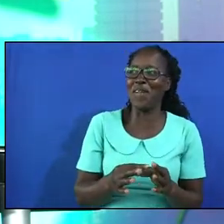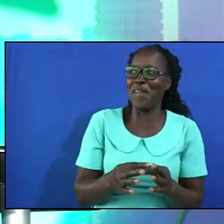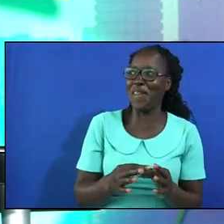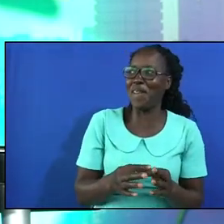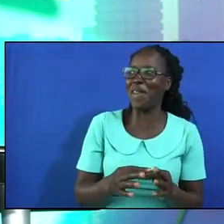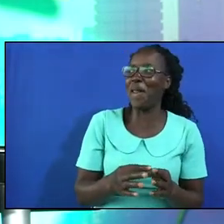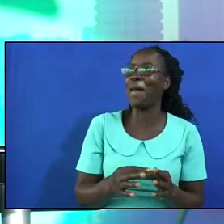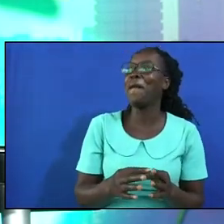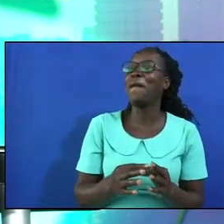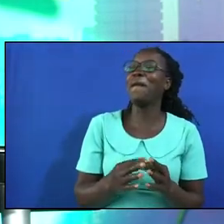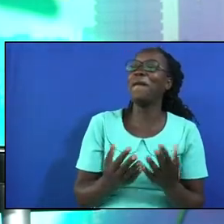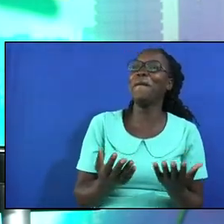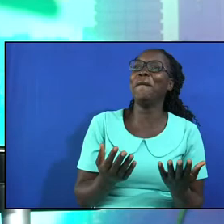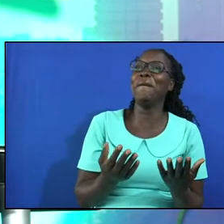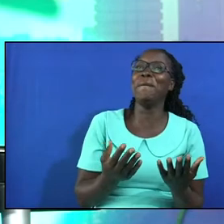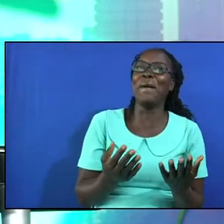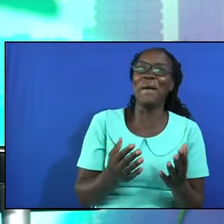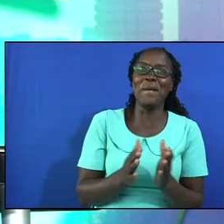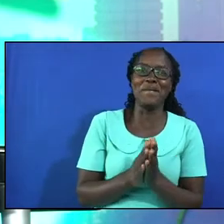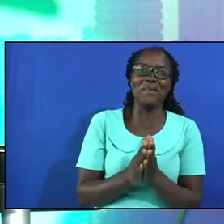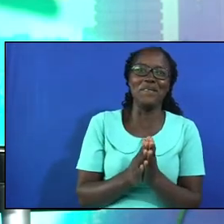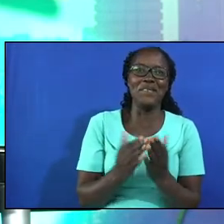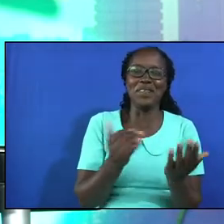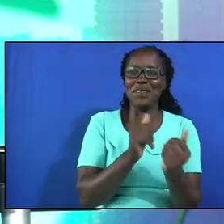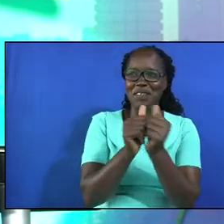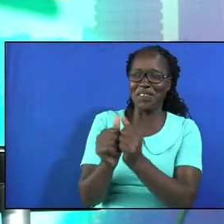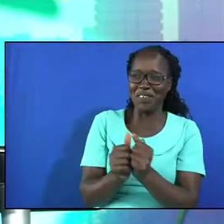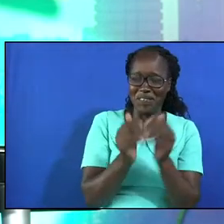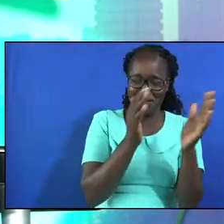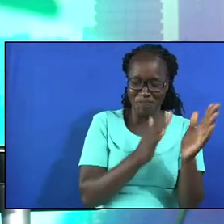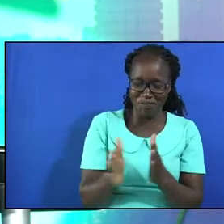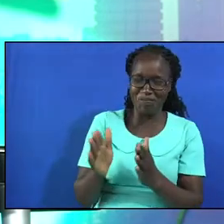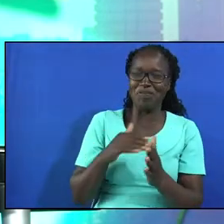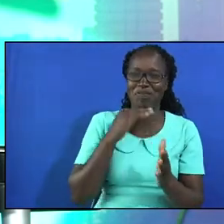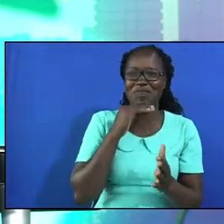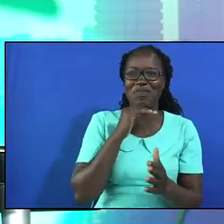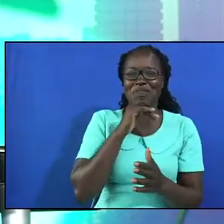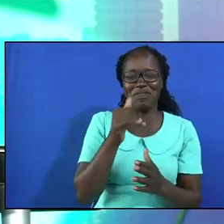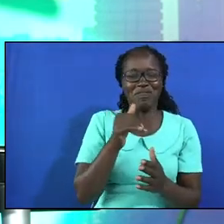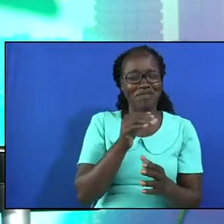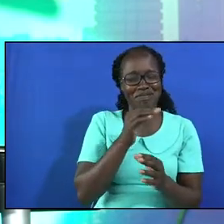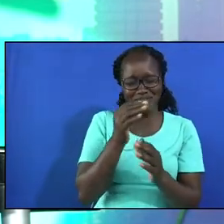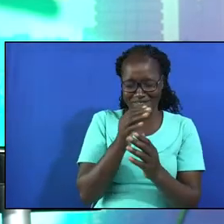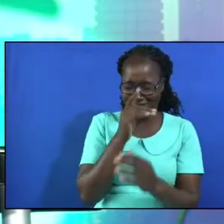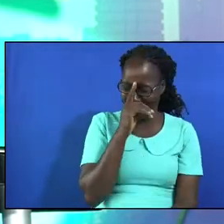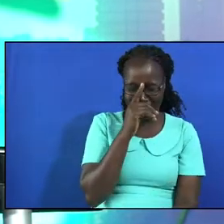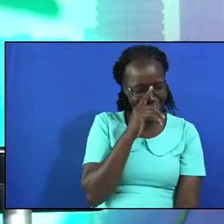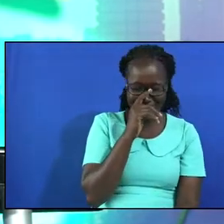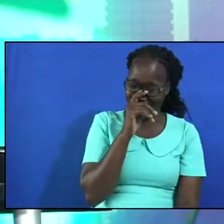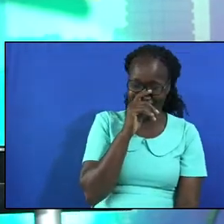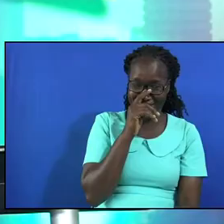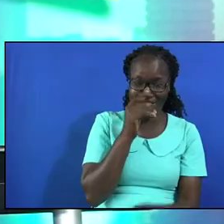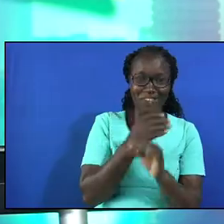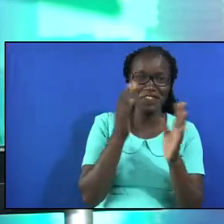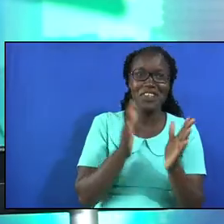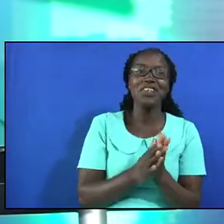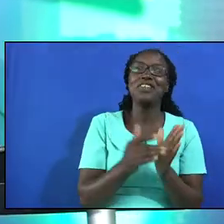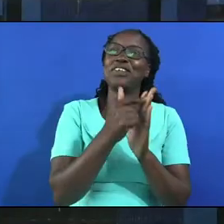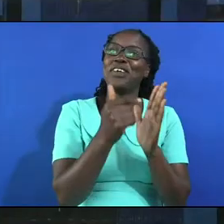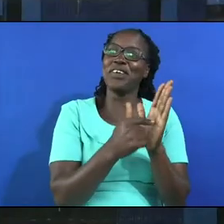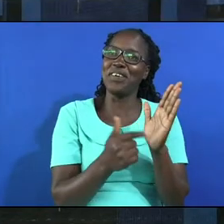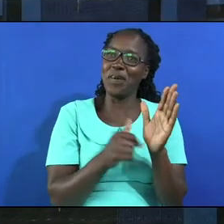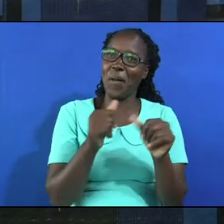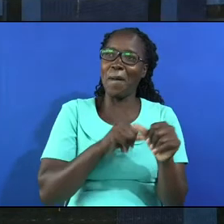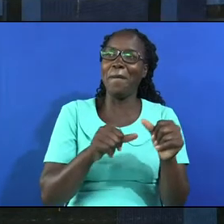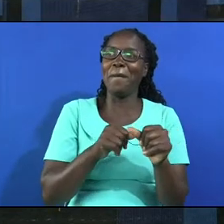Are we together, those of you who are planning to die in marriage? That is not martyrdom. You will not be listed among